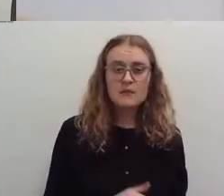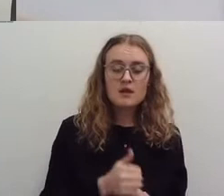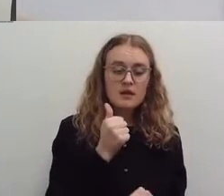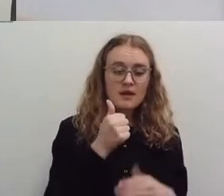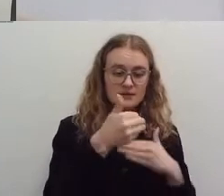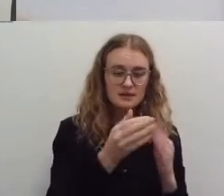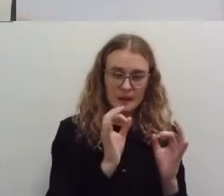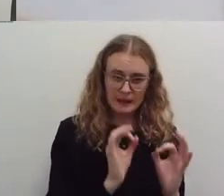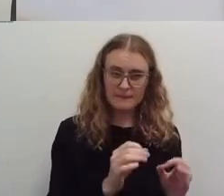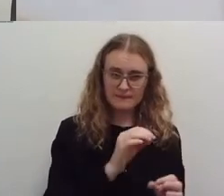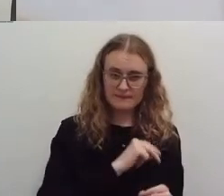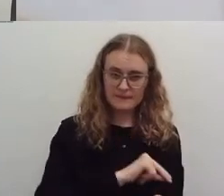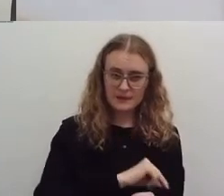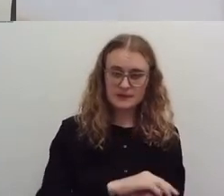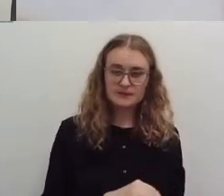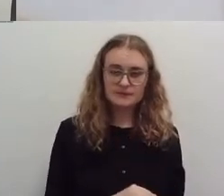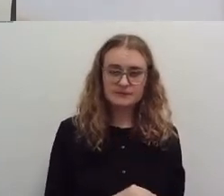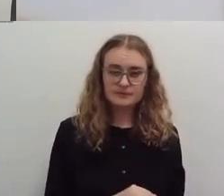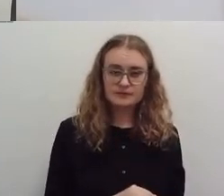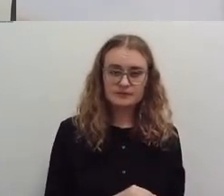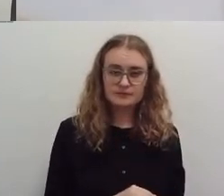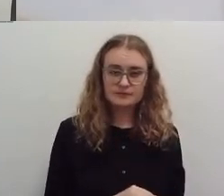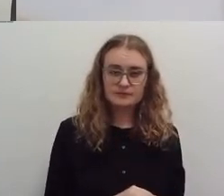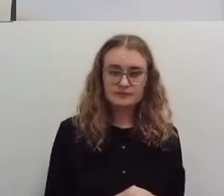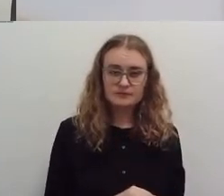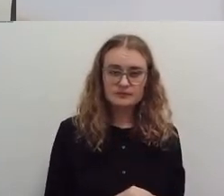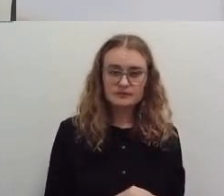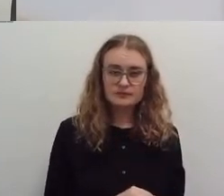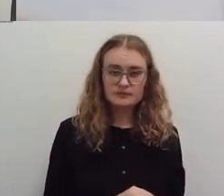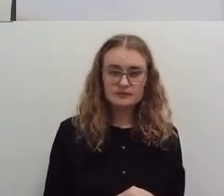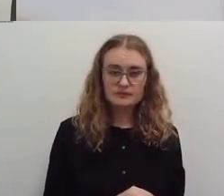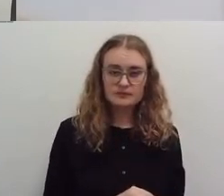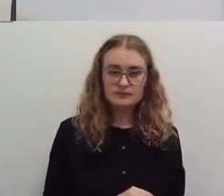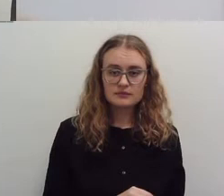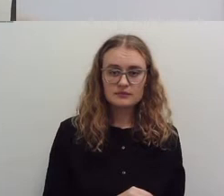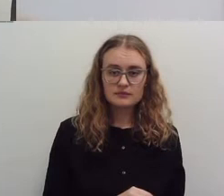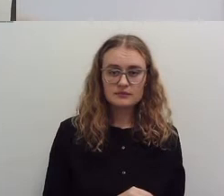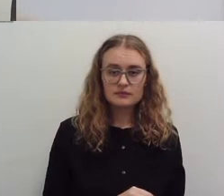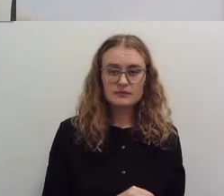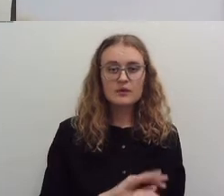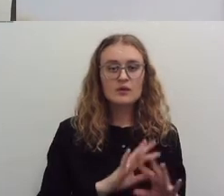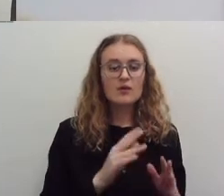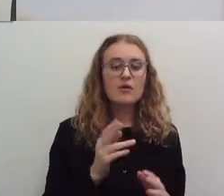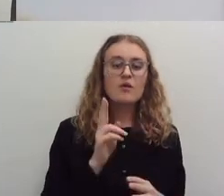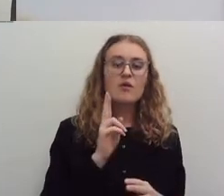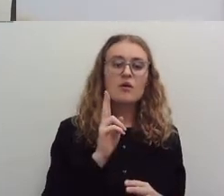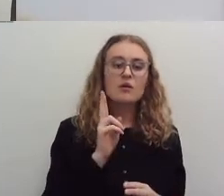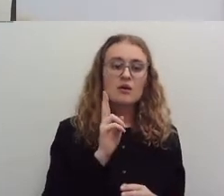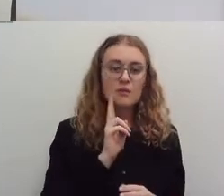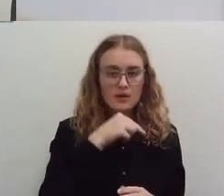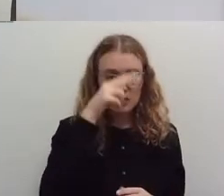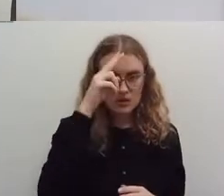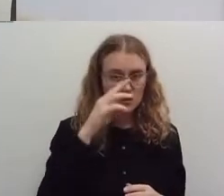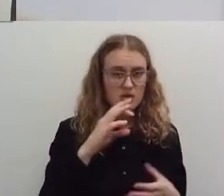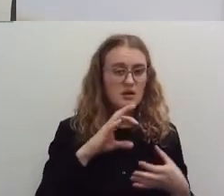leave. And that is because the child is usually raised by both its mother and father, or